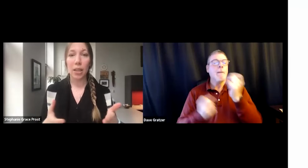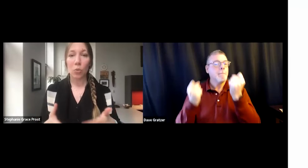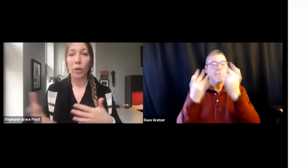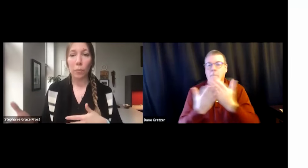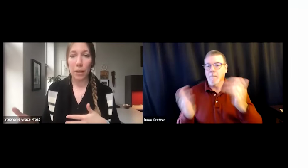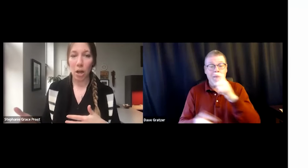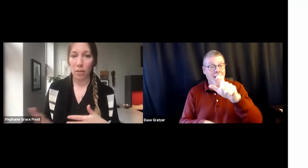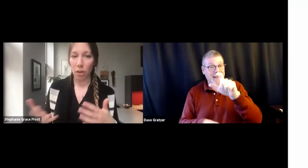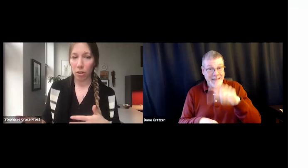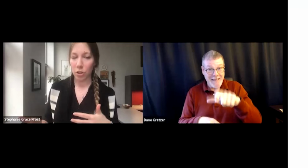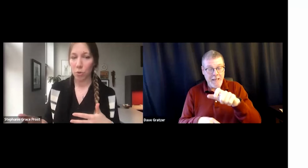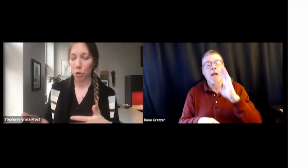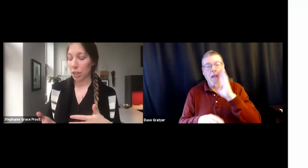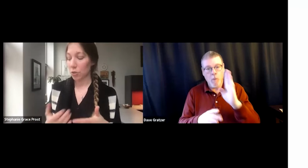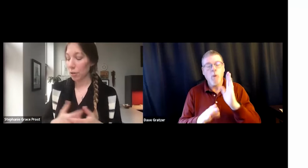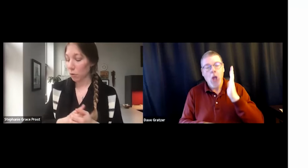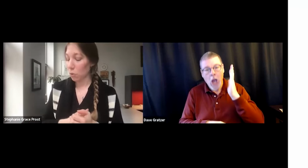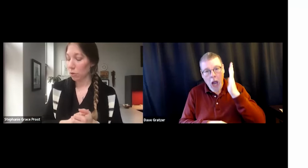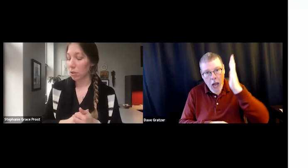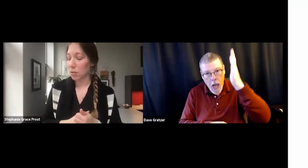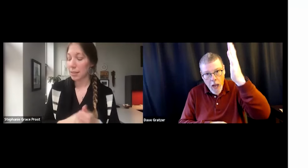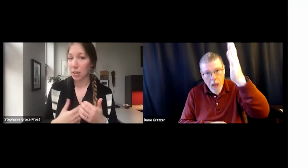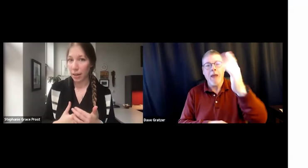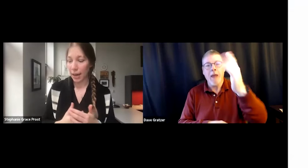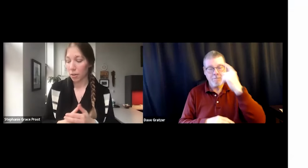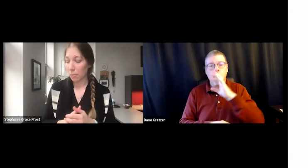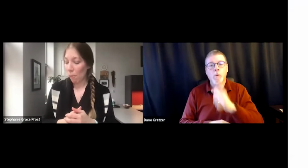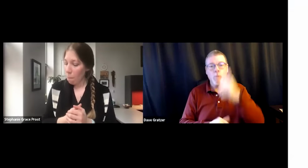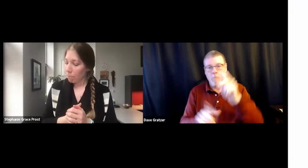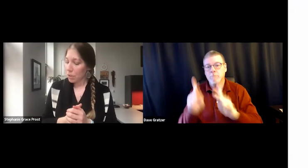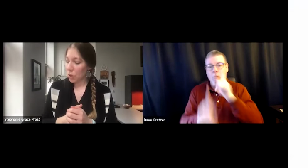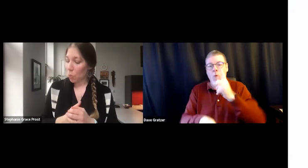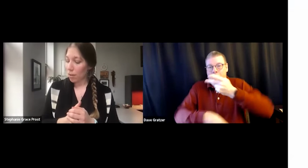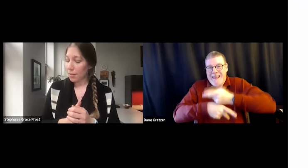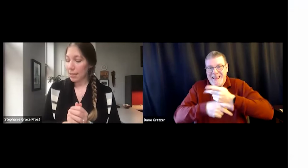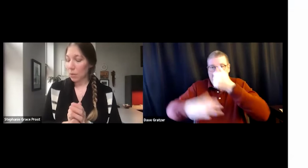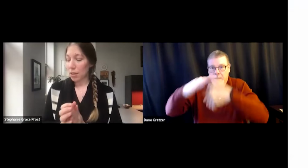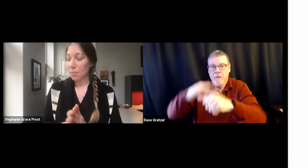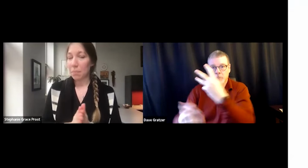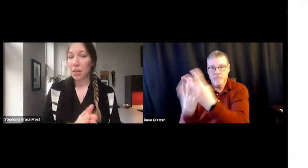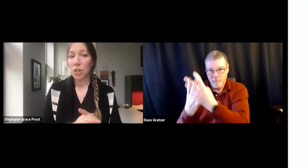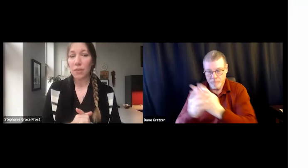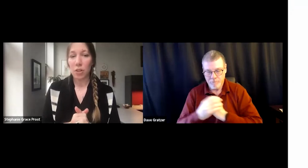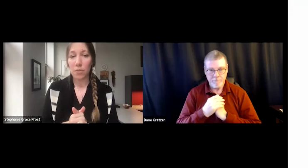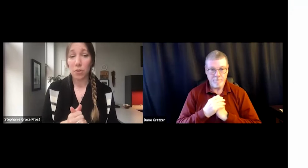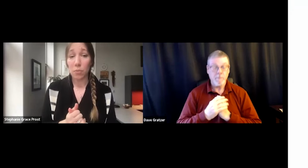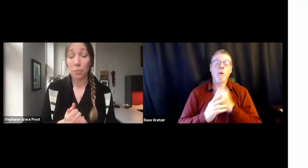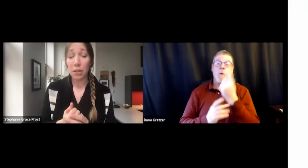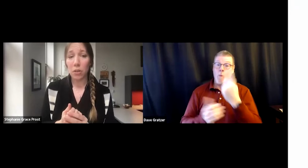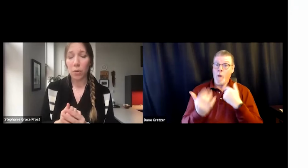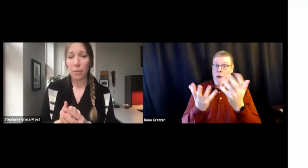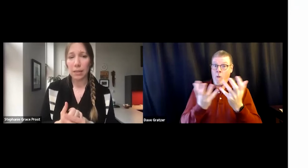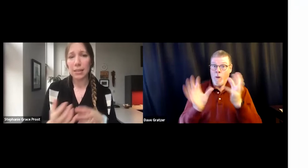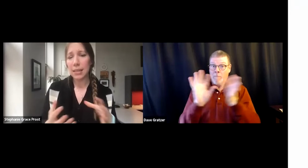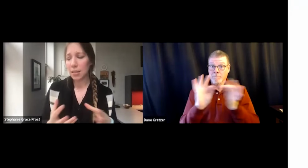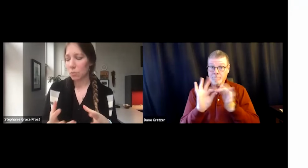immediately, will be on the long-term trajectory for older adults in our care. So one of the things I wanted to make mention of in terms of durable